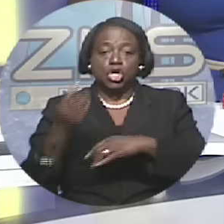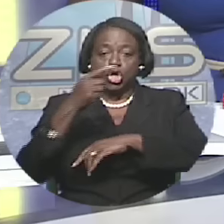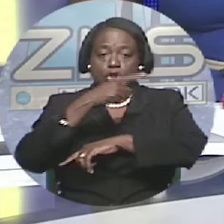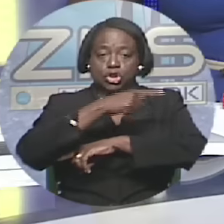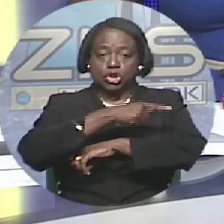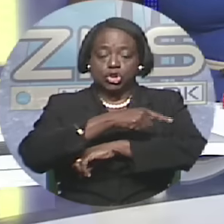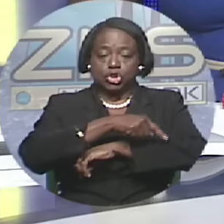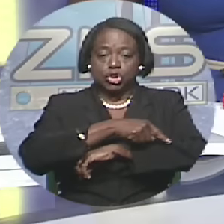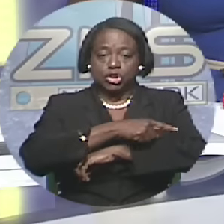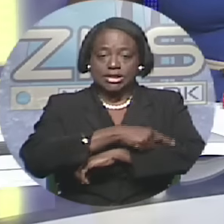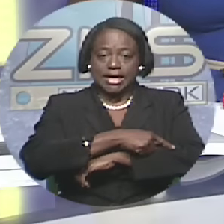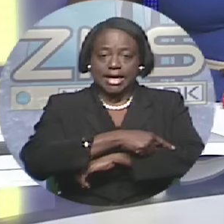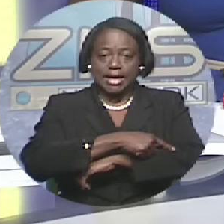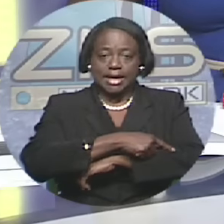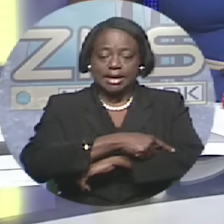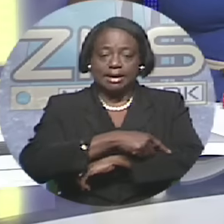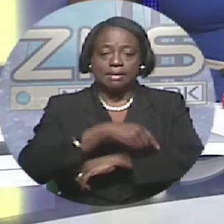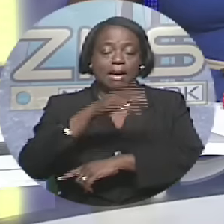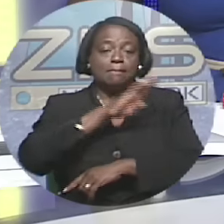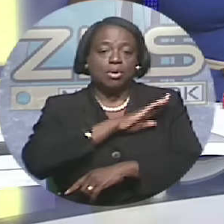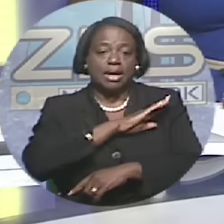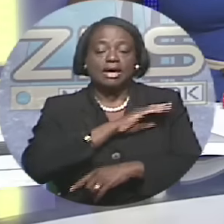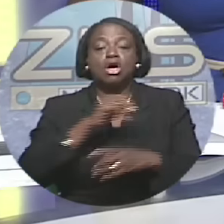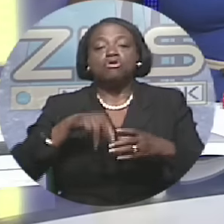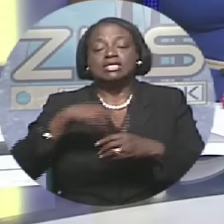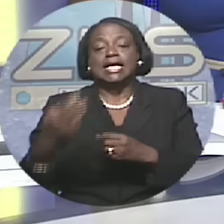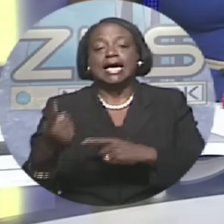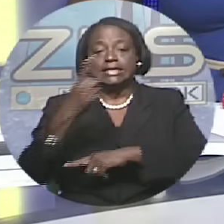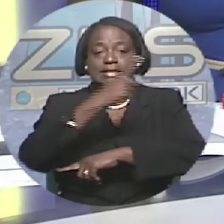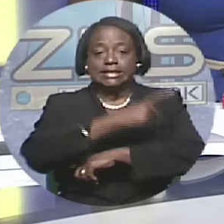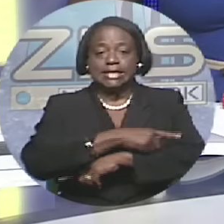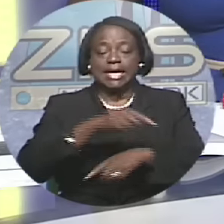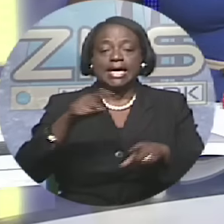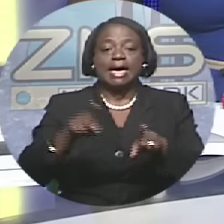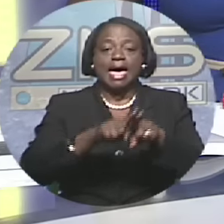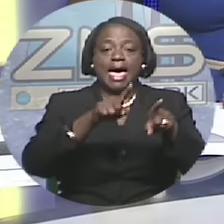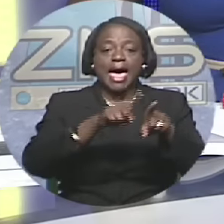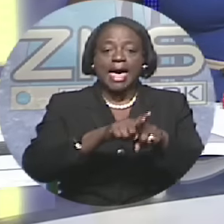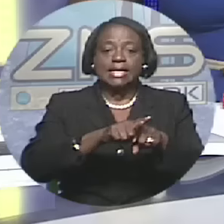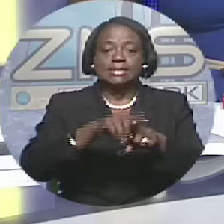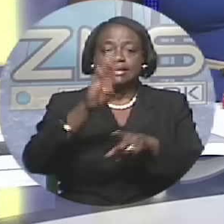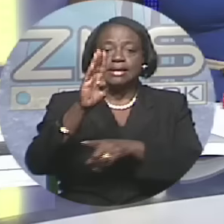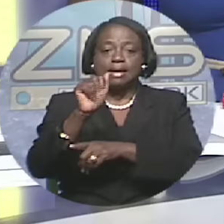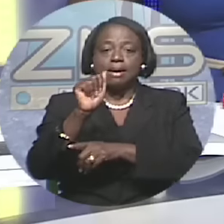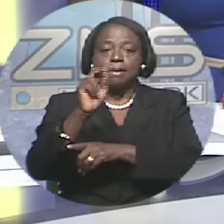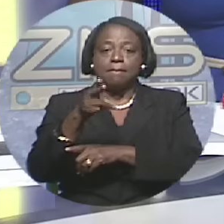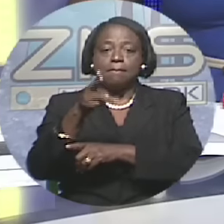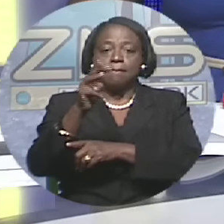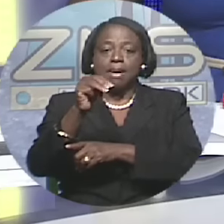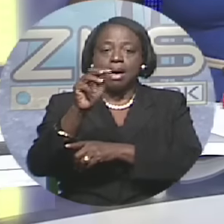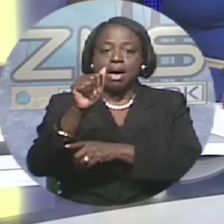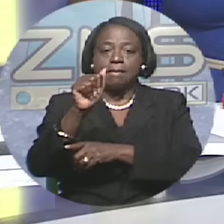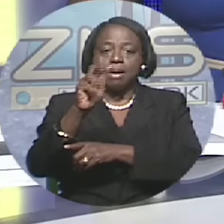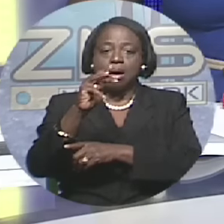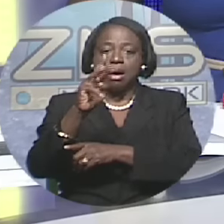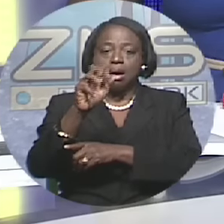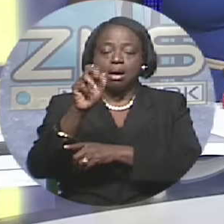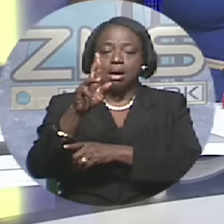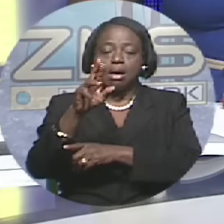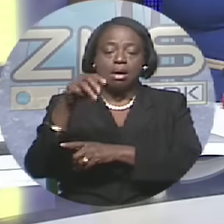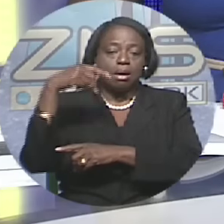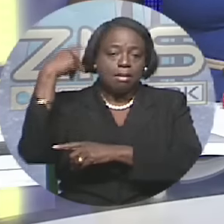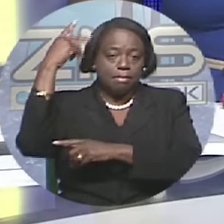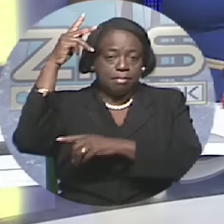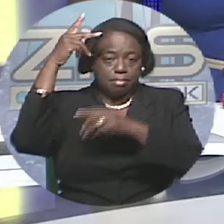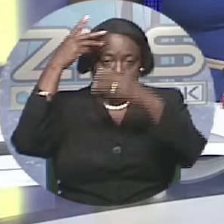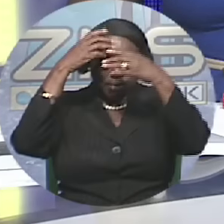Ton Dunlap voluntarily resigned today as Bahamas president, a position he held for 5 years. Now, the press release from